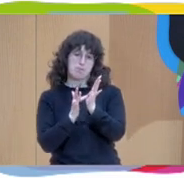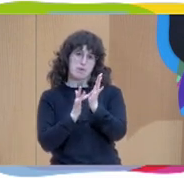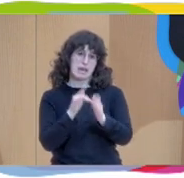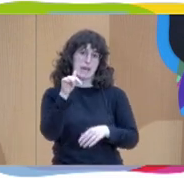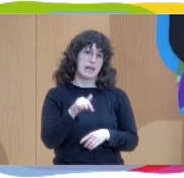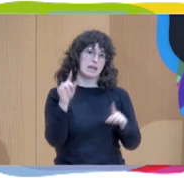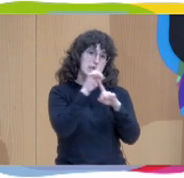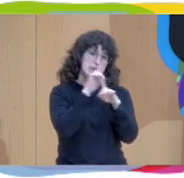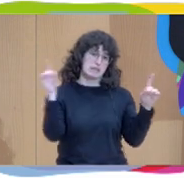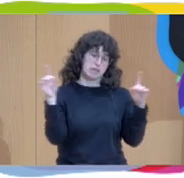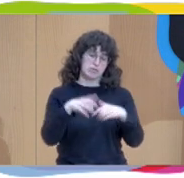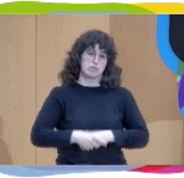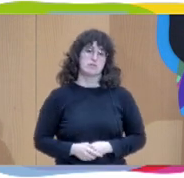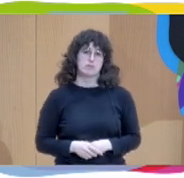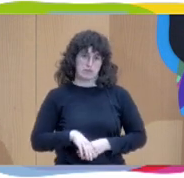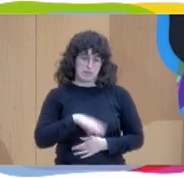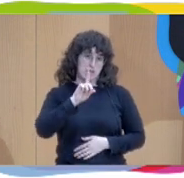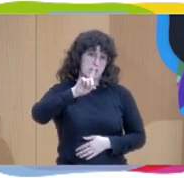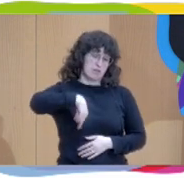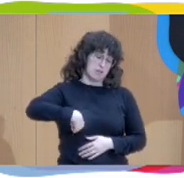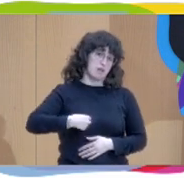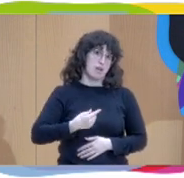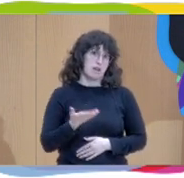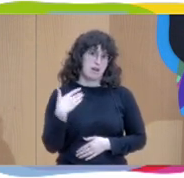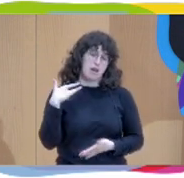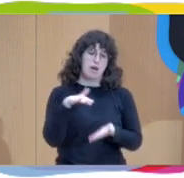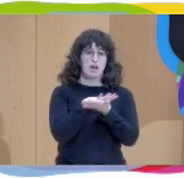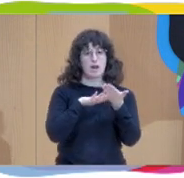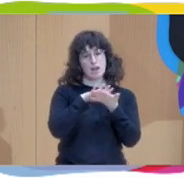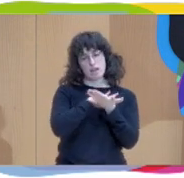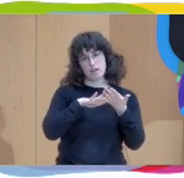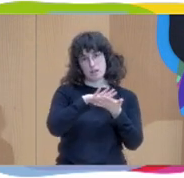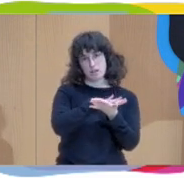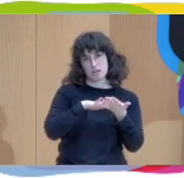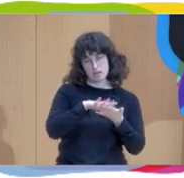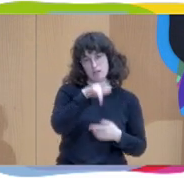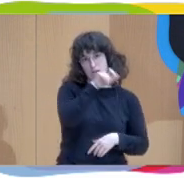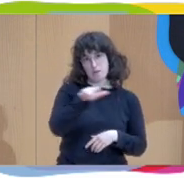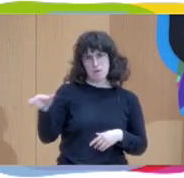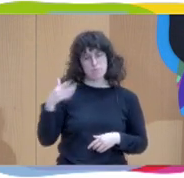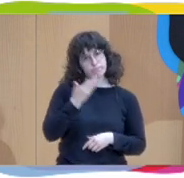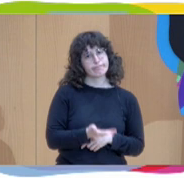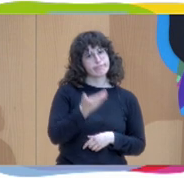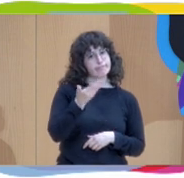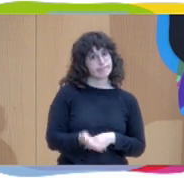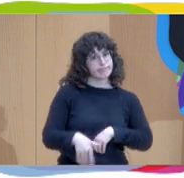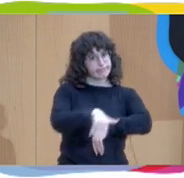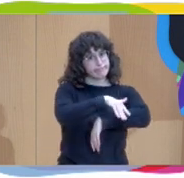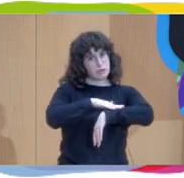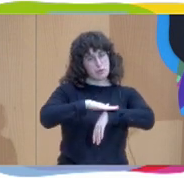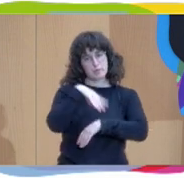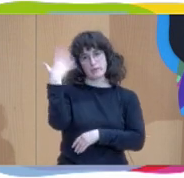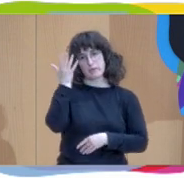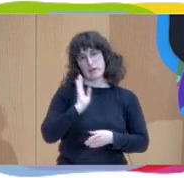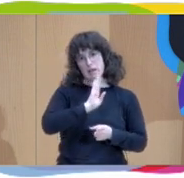have had evaluation discussion with some of the key persons here from the government, and we have got material